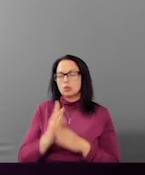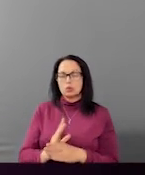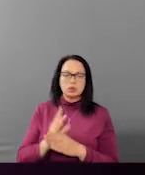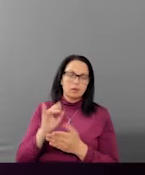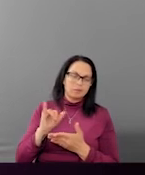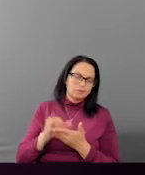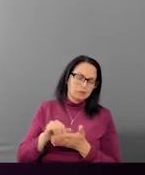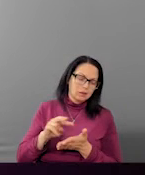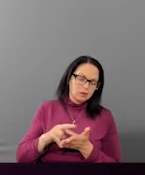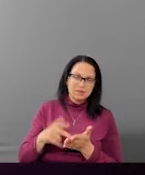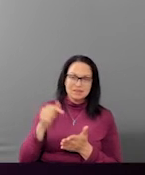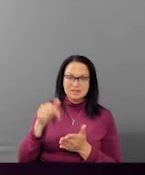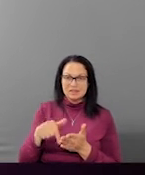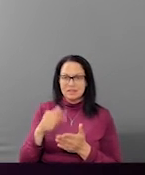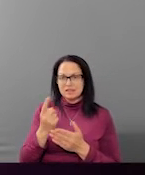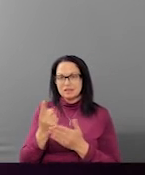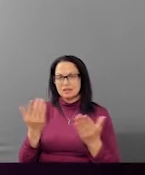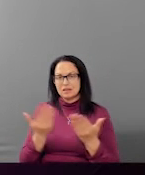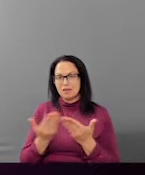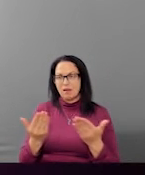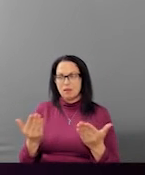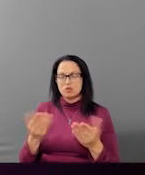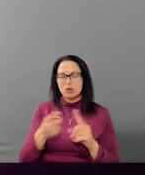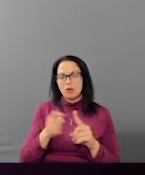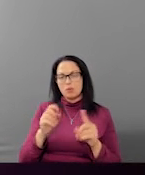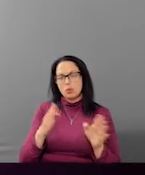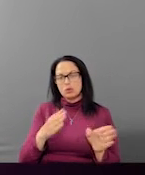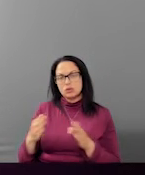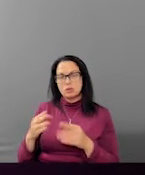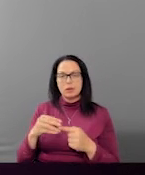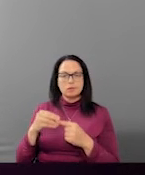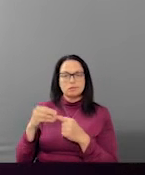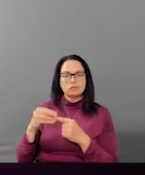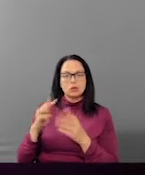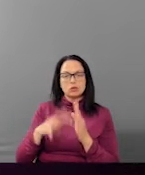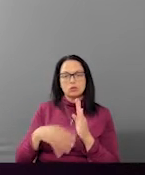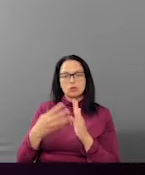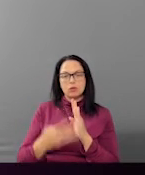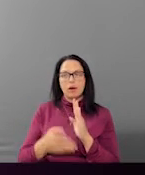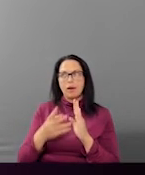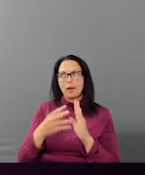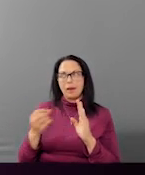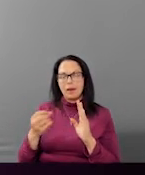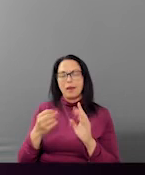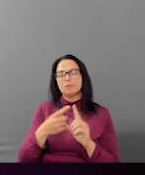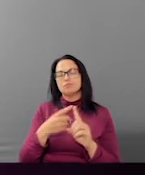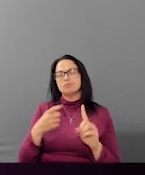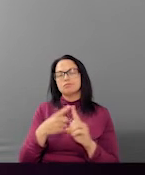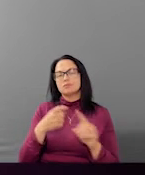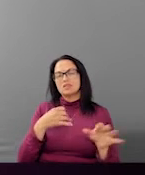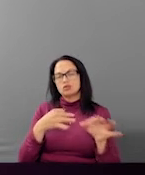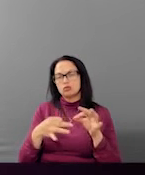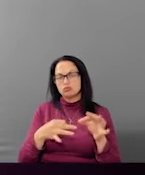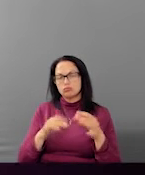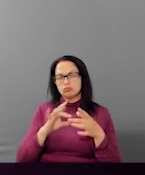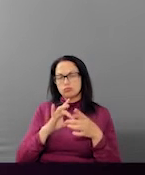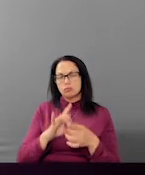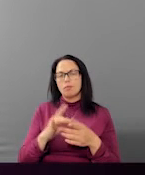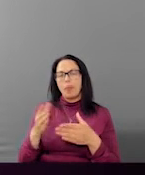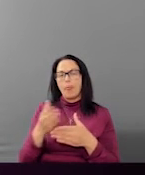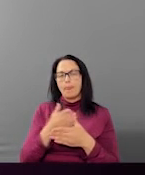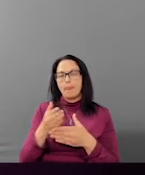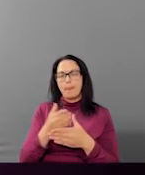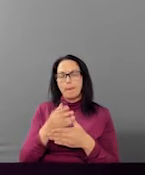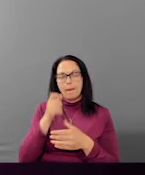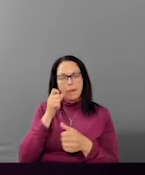this is an entity, this is an object in our schema that's unique to the graph. And also the derive from allows us to describe relationships between. So remember I